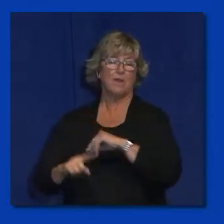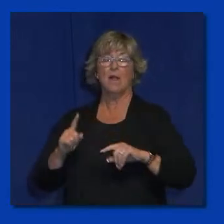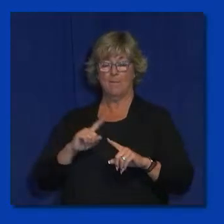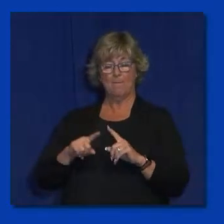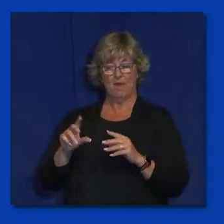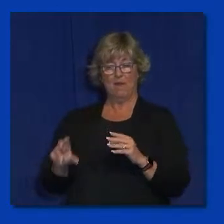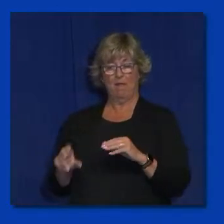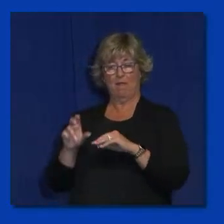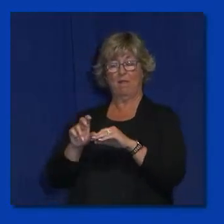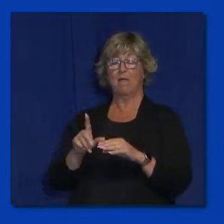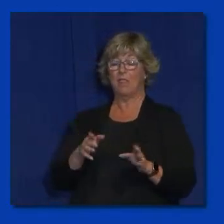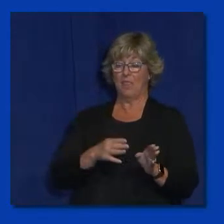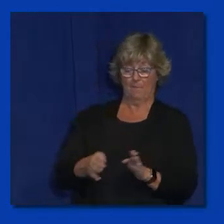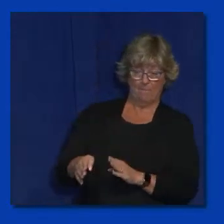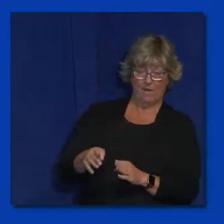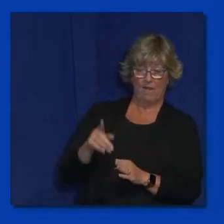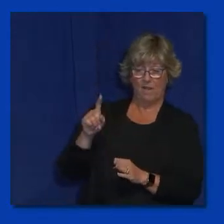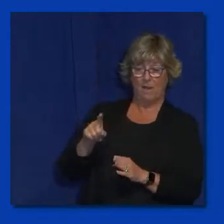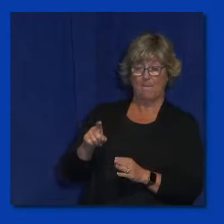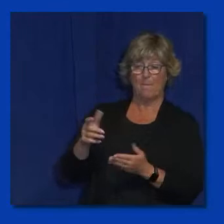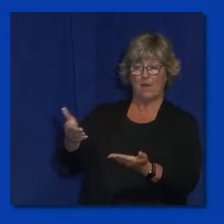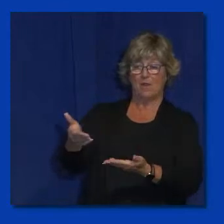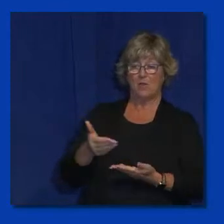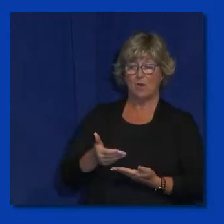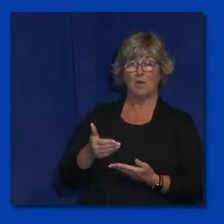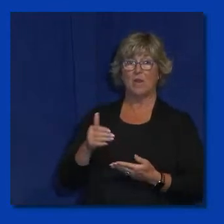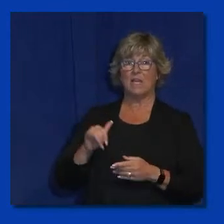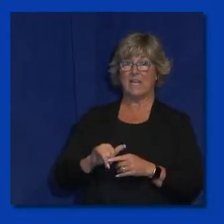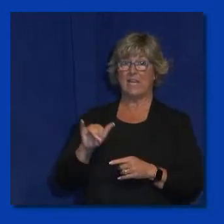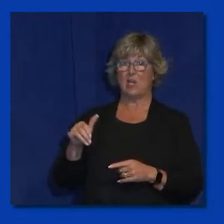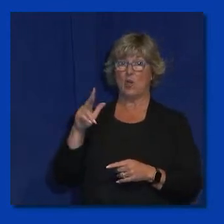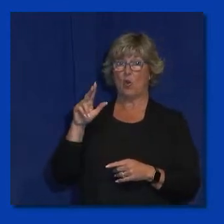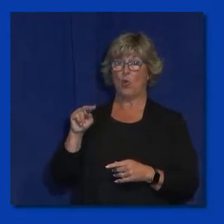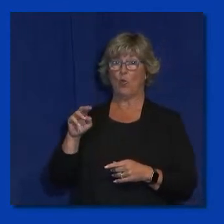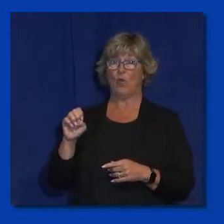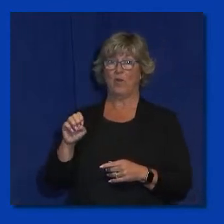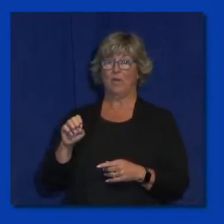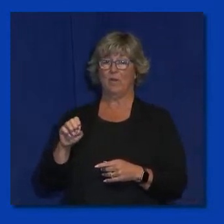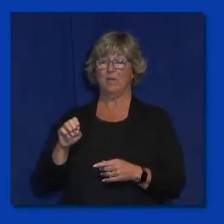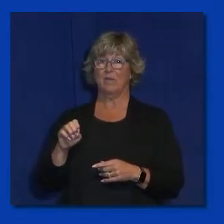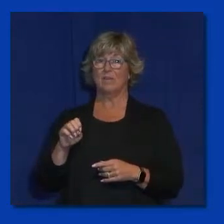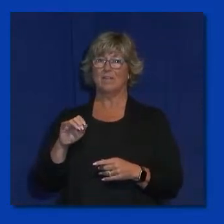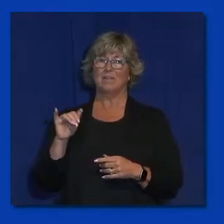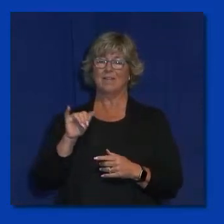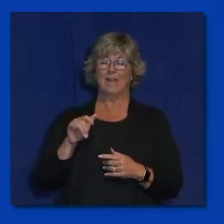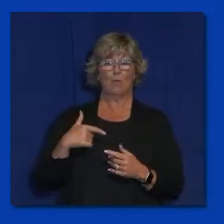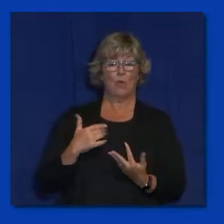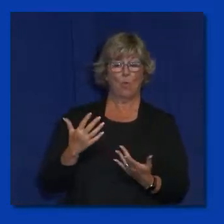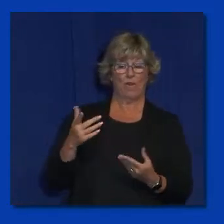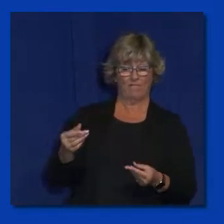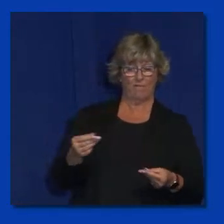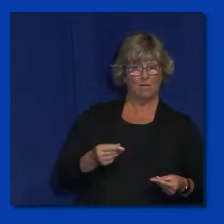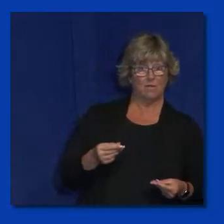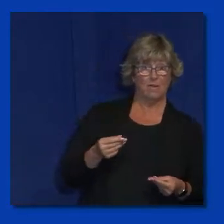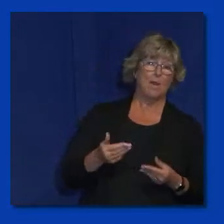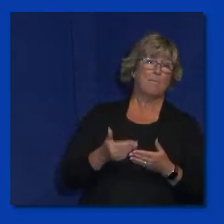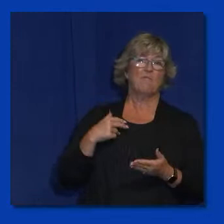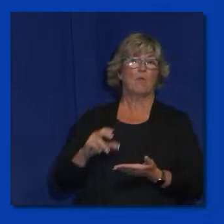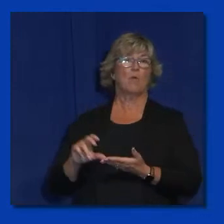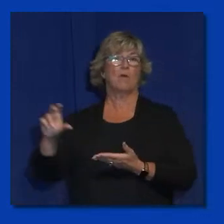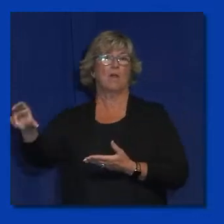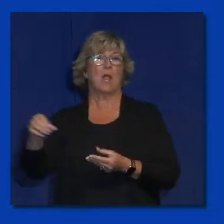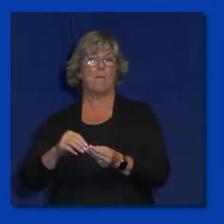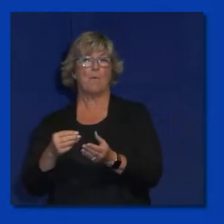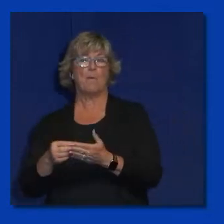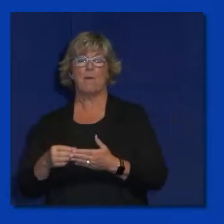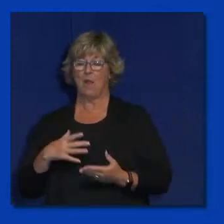plans out. The plans are supposed to come to us in June. It's a little of a chicken and egg right now. So before we put more money up,